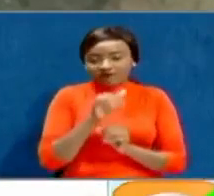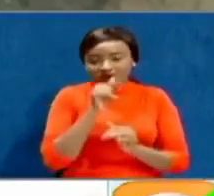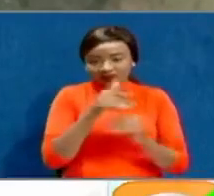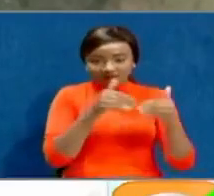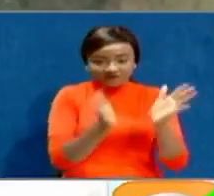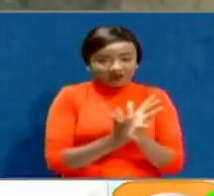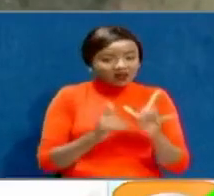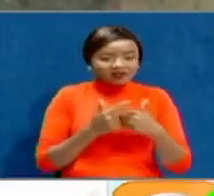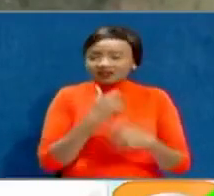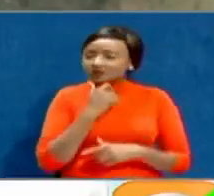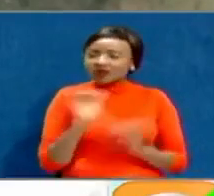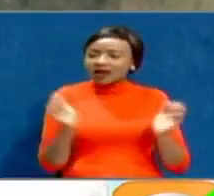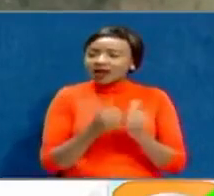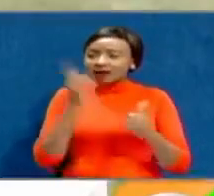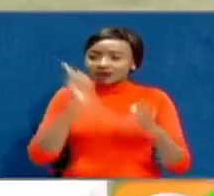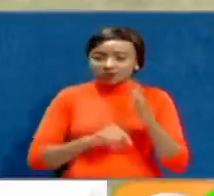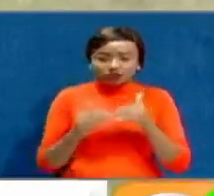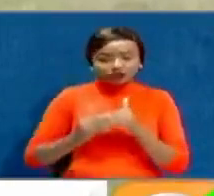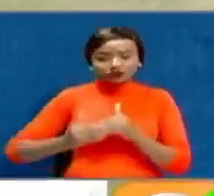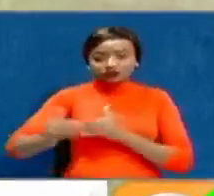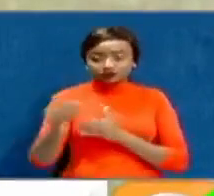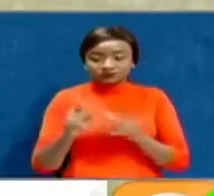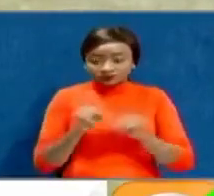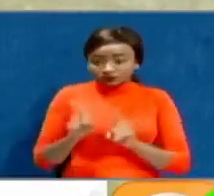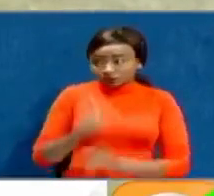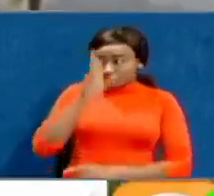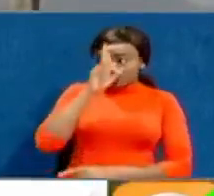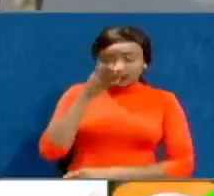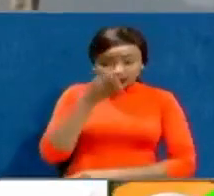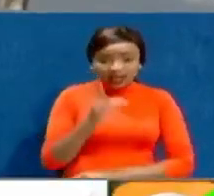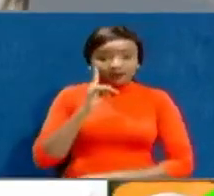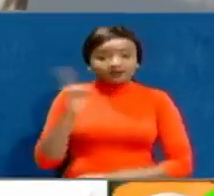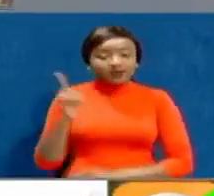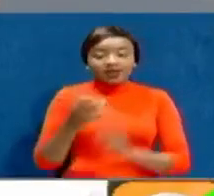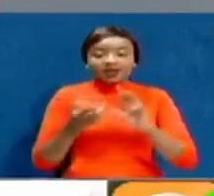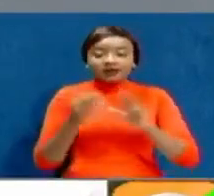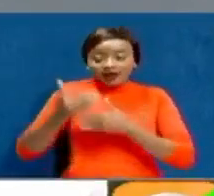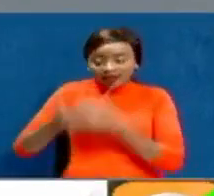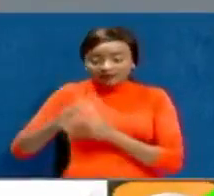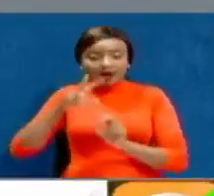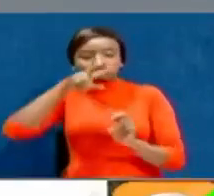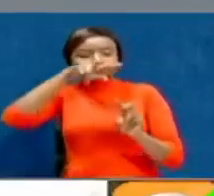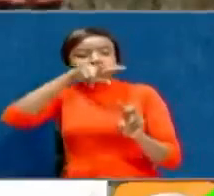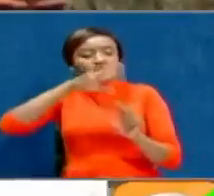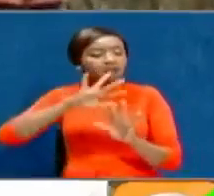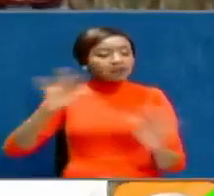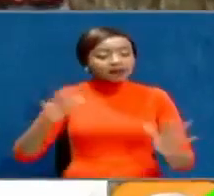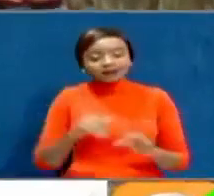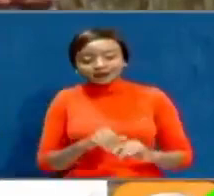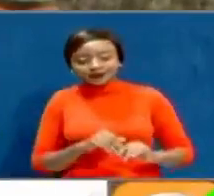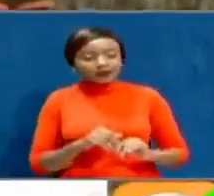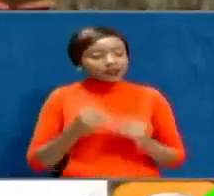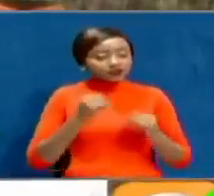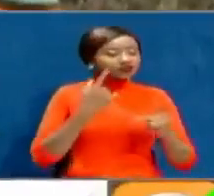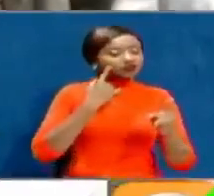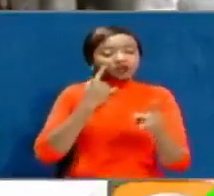is going to happen all of us? Are we going to be wiped out? Owing to police presence, curious villagers stood on rocks outside the compound at a distance,